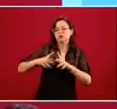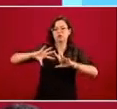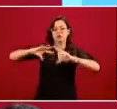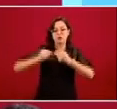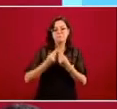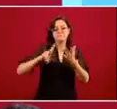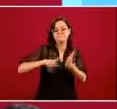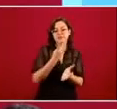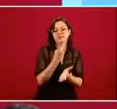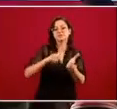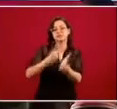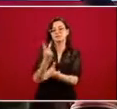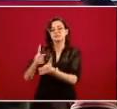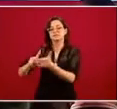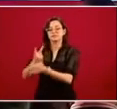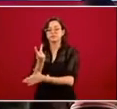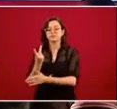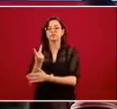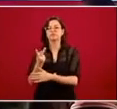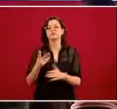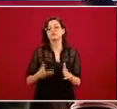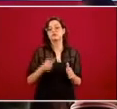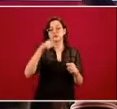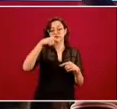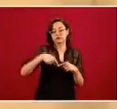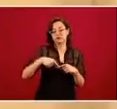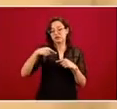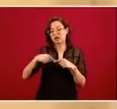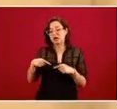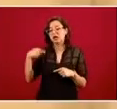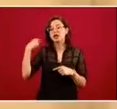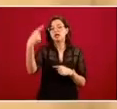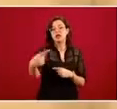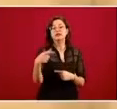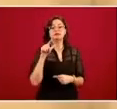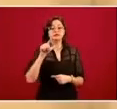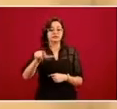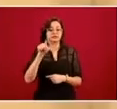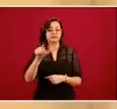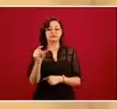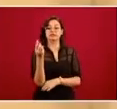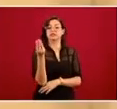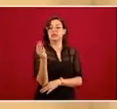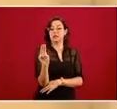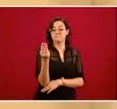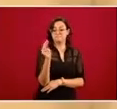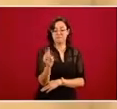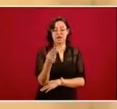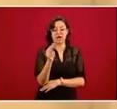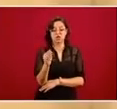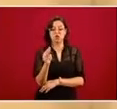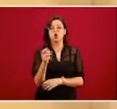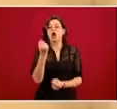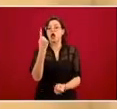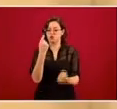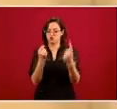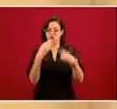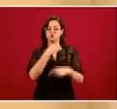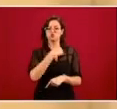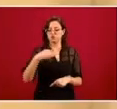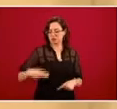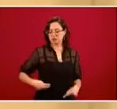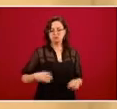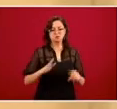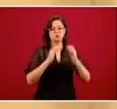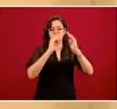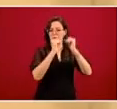newest information that we are presented with. So starting from now until May the 17th,